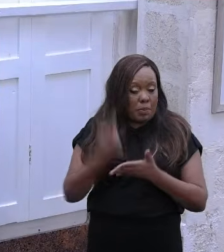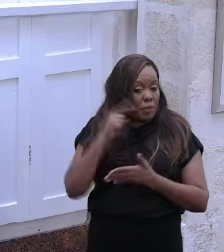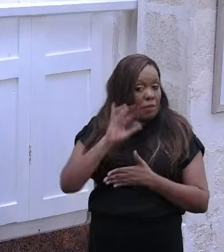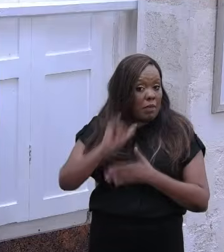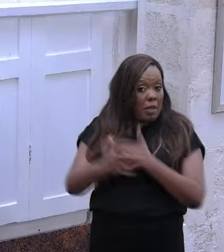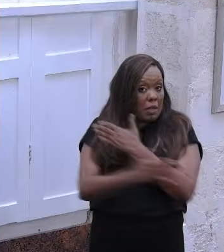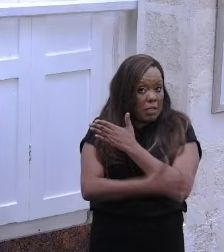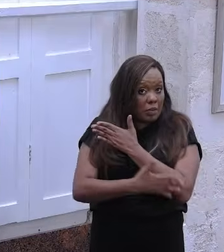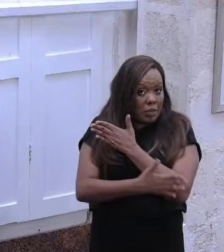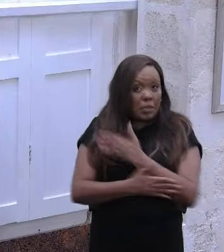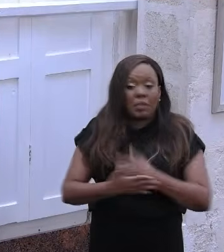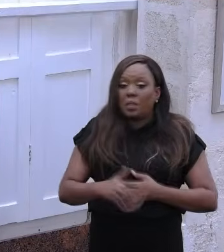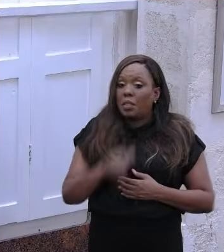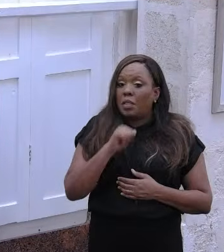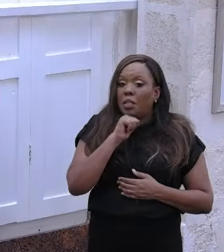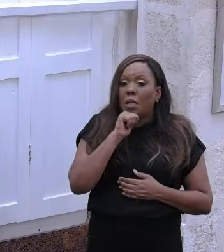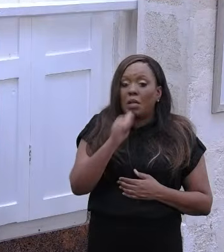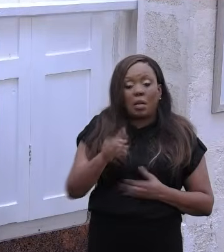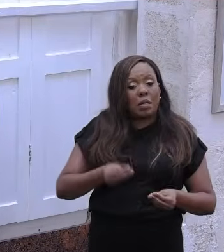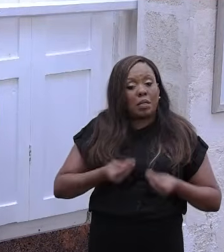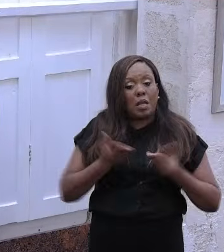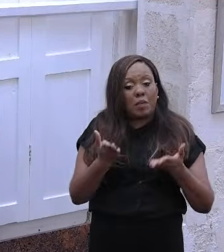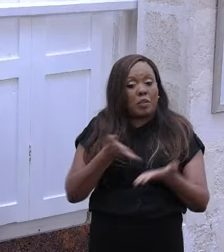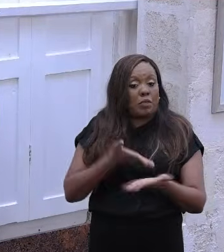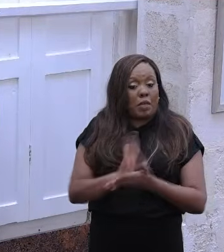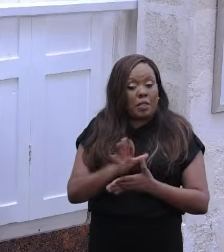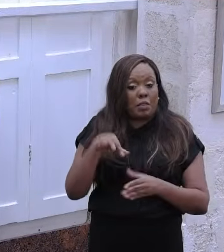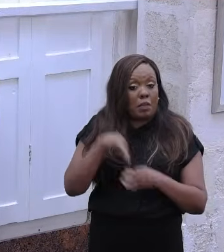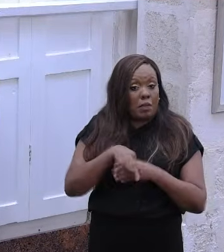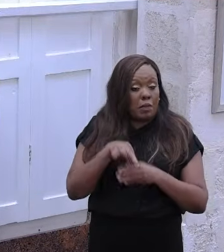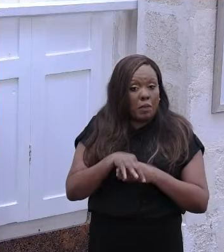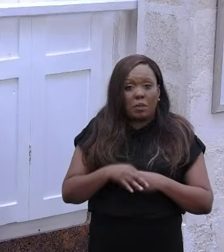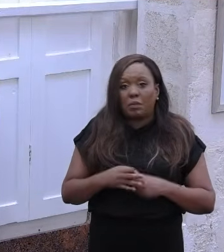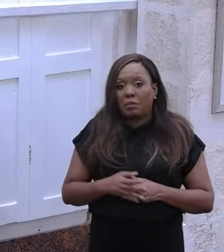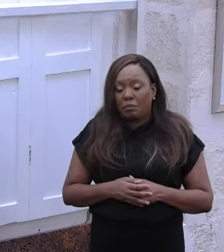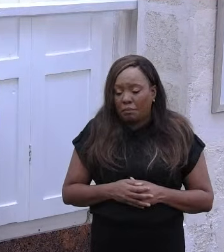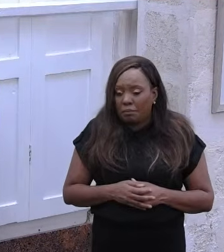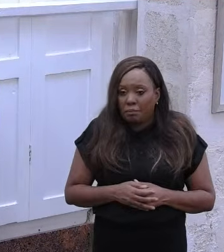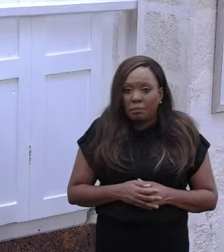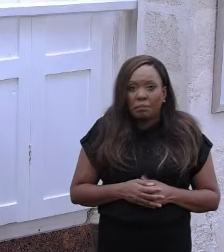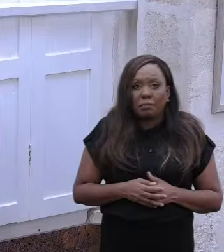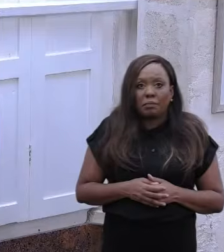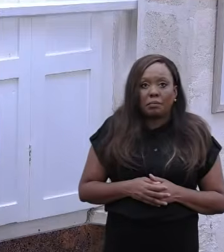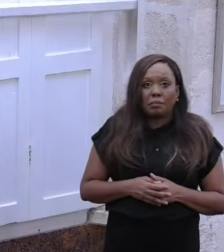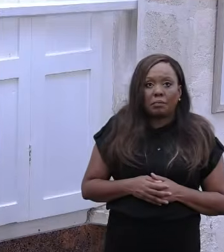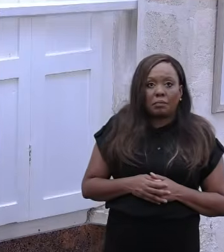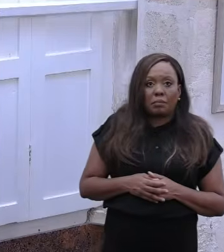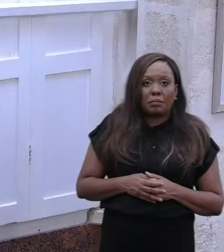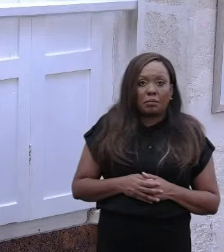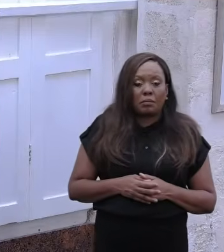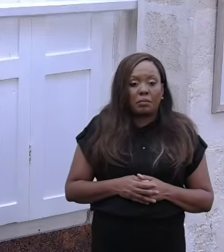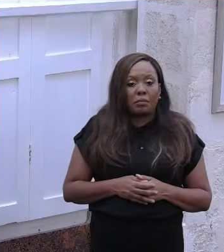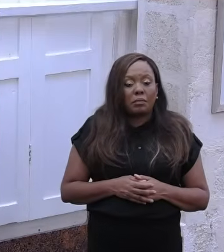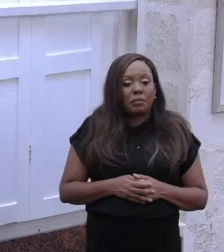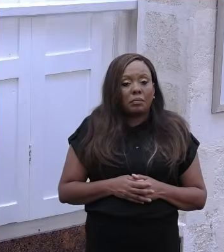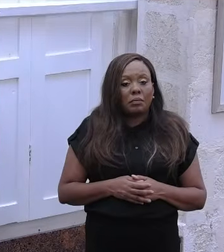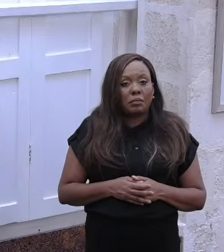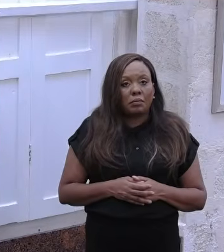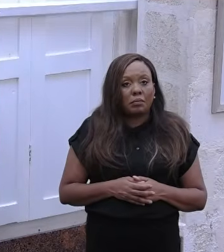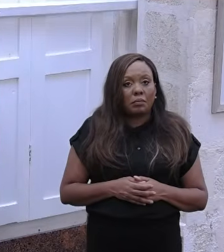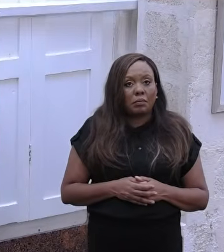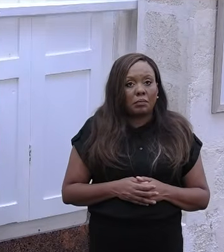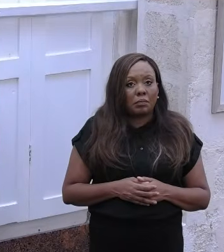give you voting rights in most cases. Automatic permanent residence in the legal sense, though it resembles